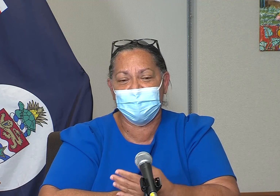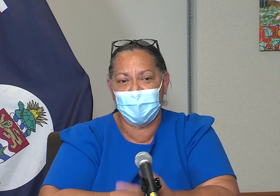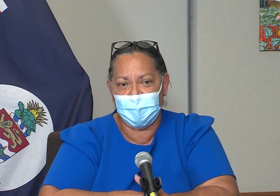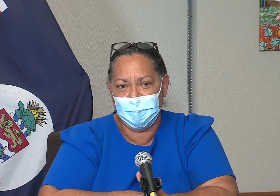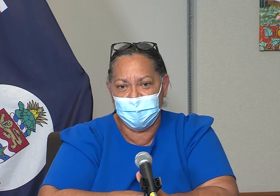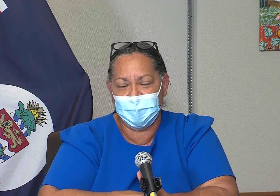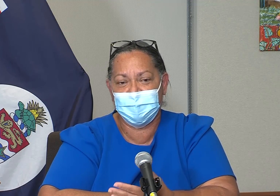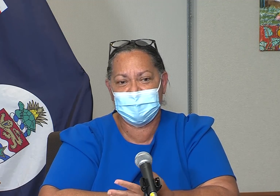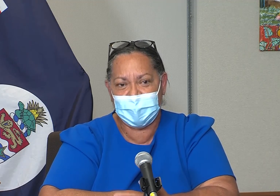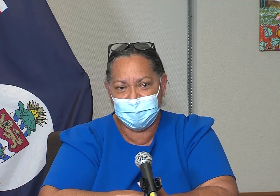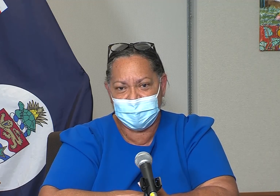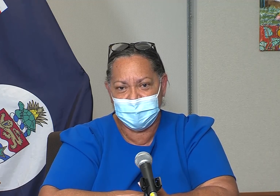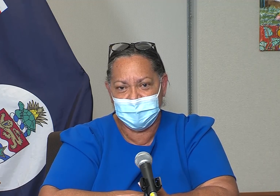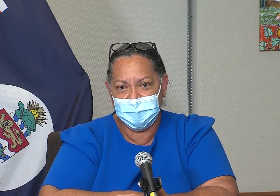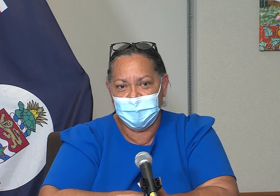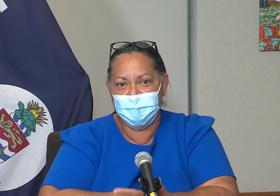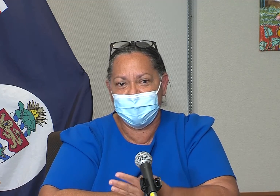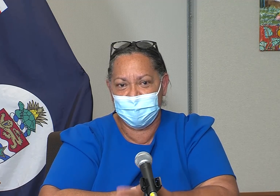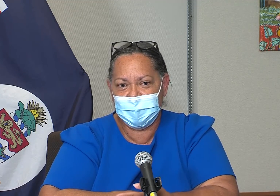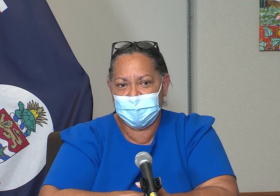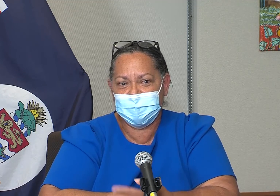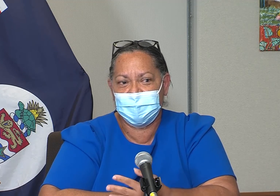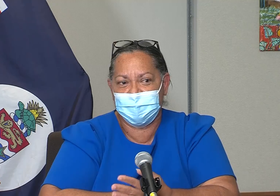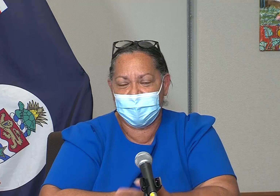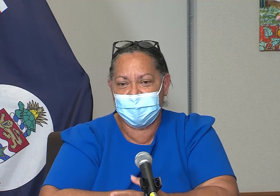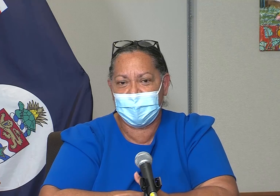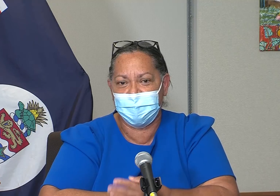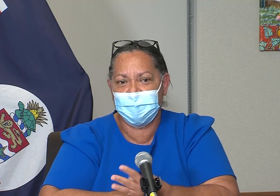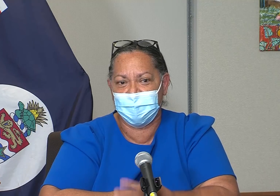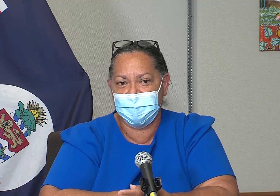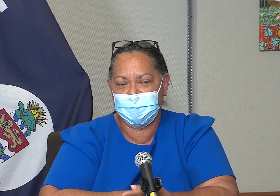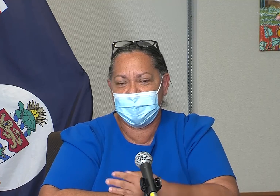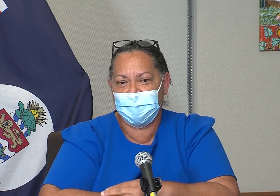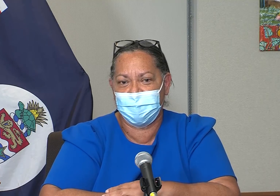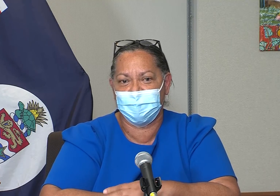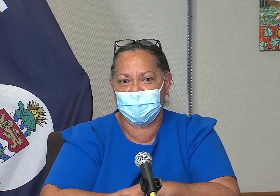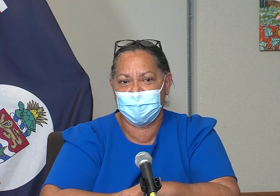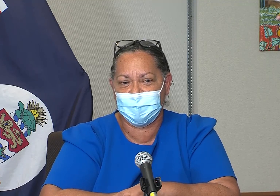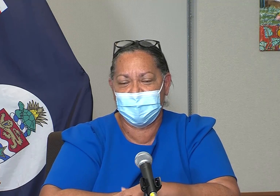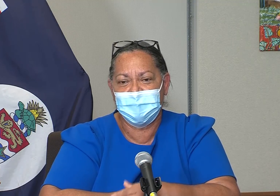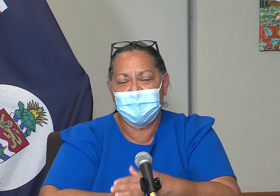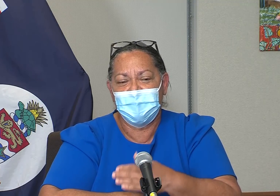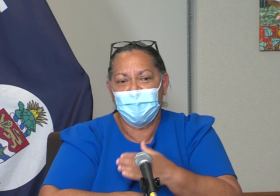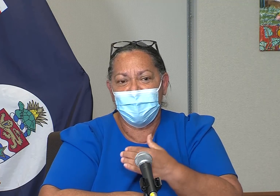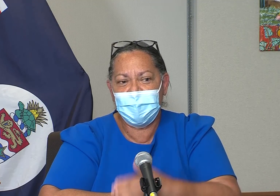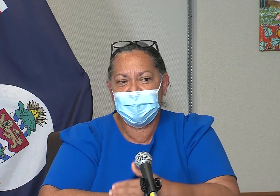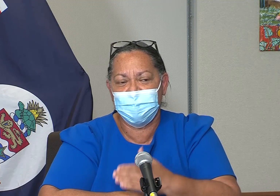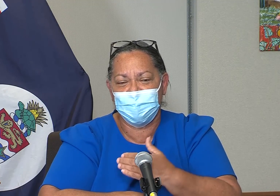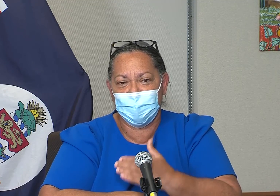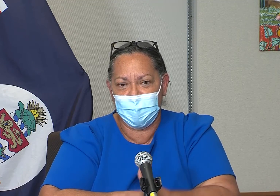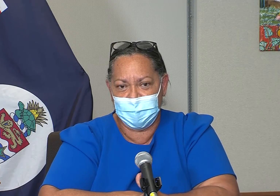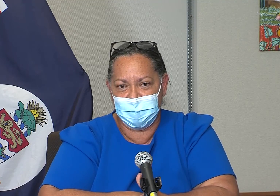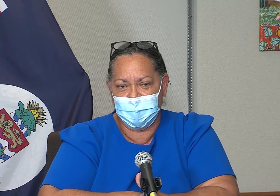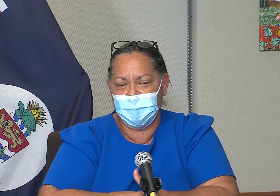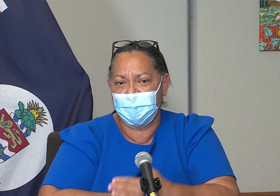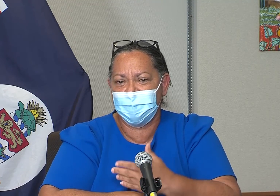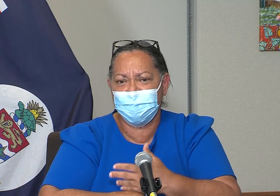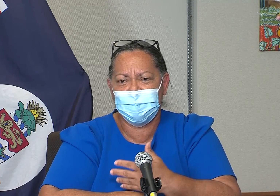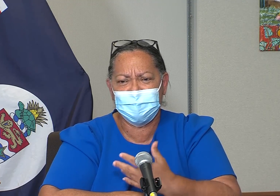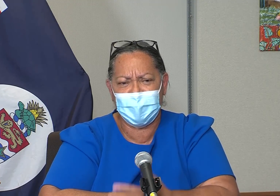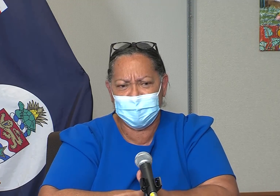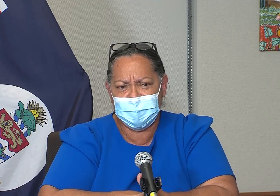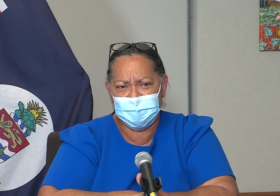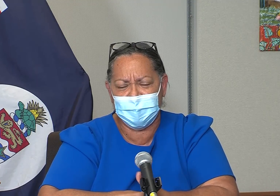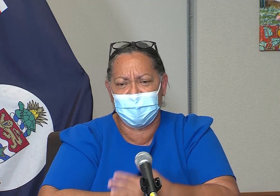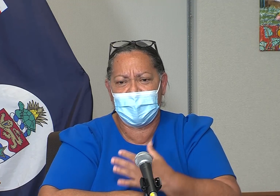that we're small, but we're Talawa, you Jamaicans can interpret that when you go home tonight with your children. We can show them, not